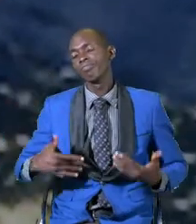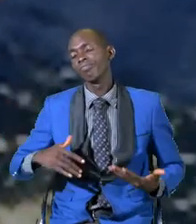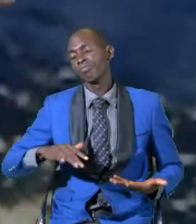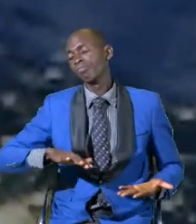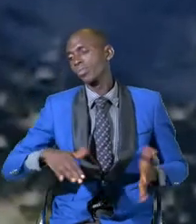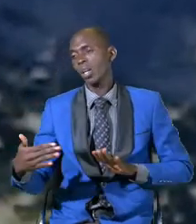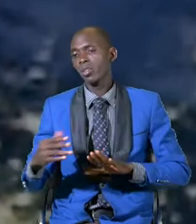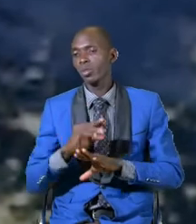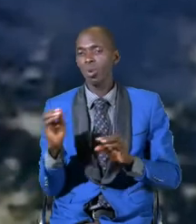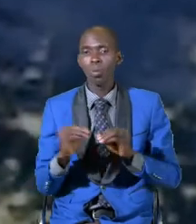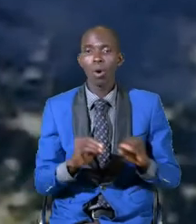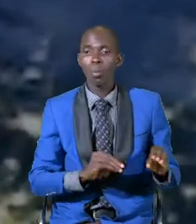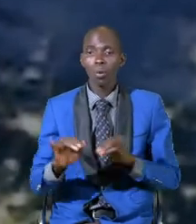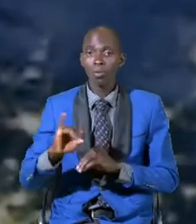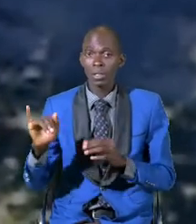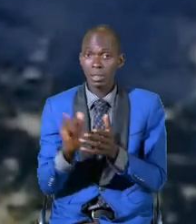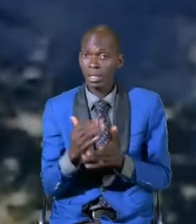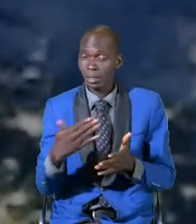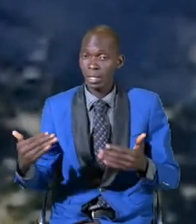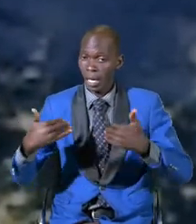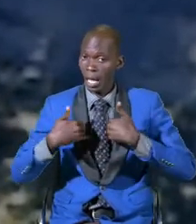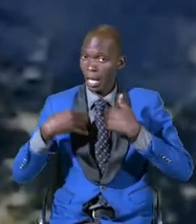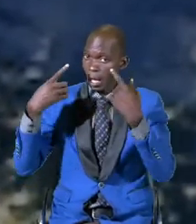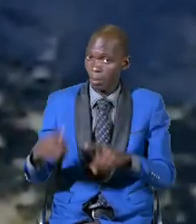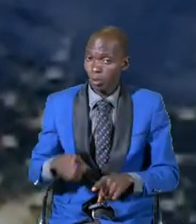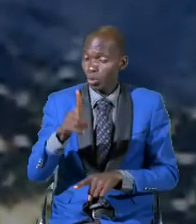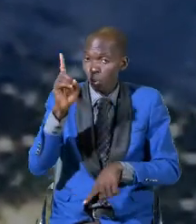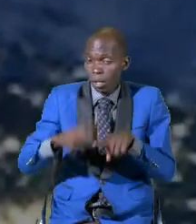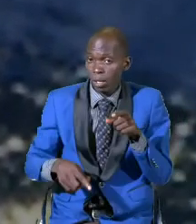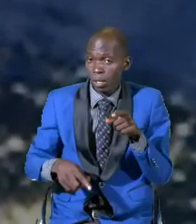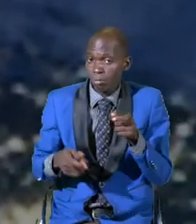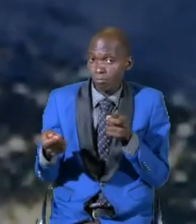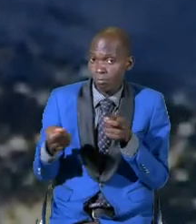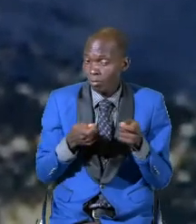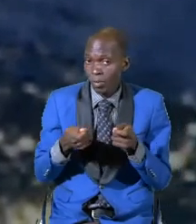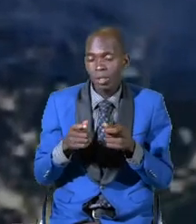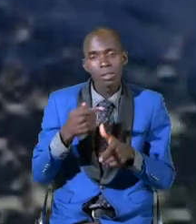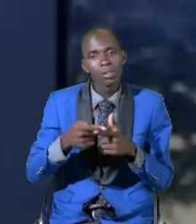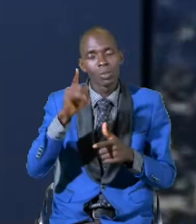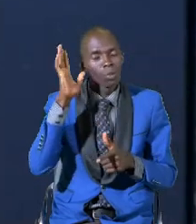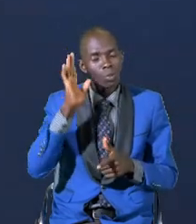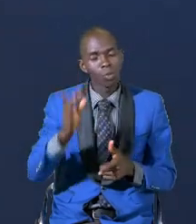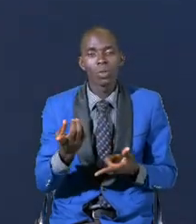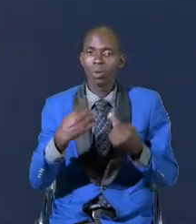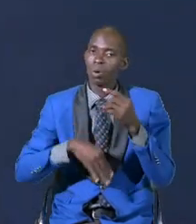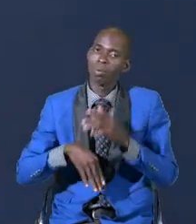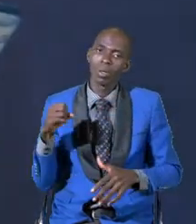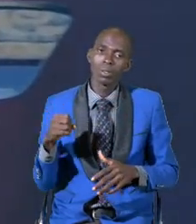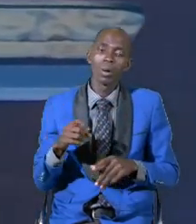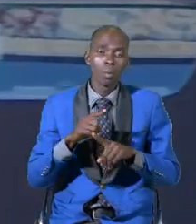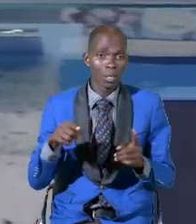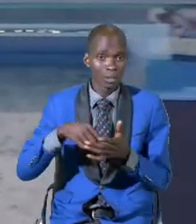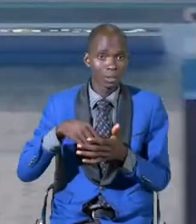That thing has happened, you cannot cope, you cop out. And tonight, I will show